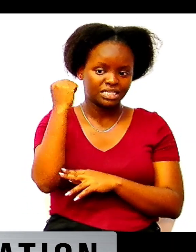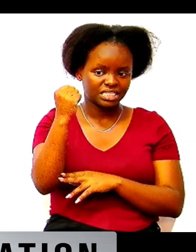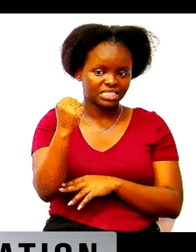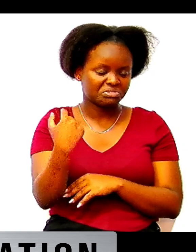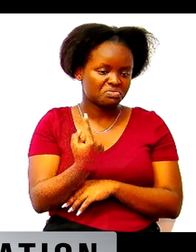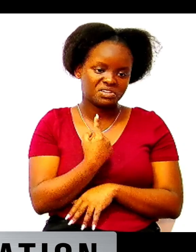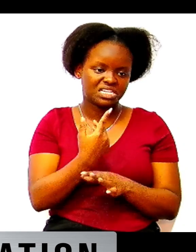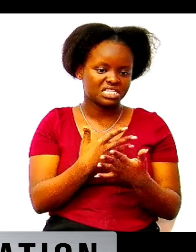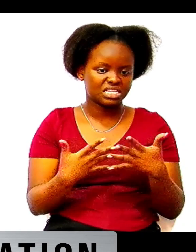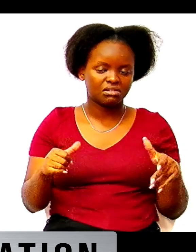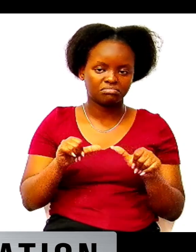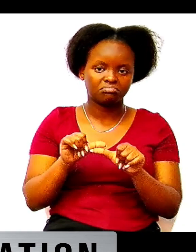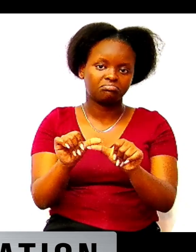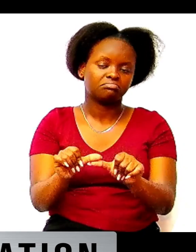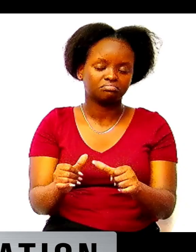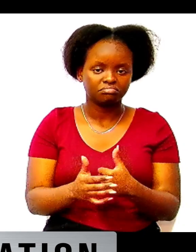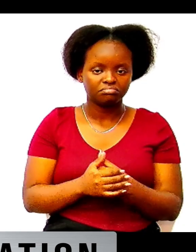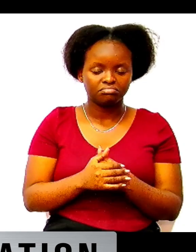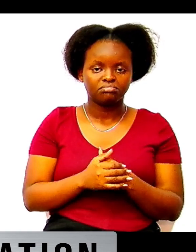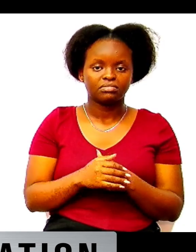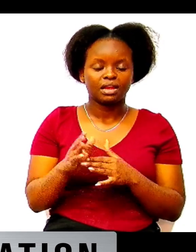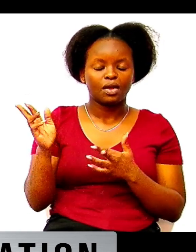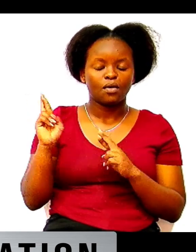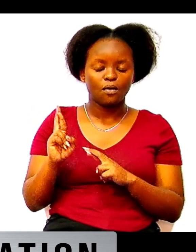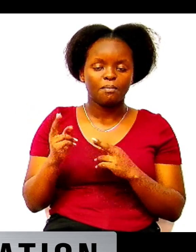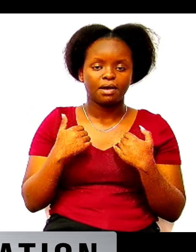thing going on. Right. We hope that there's going to be